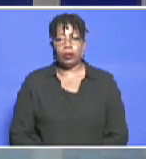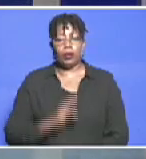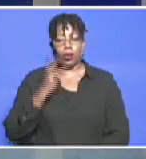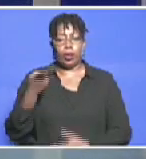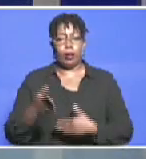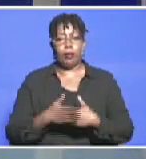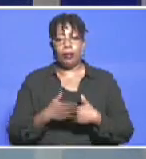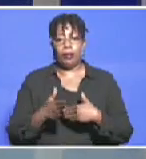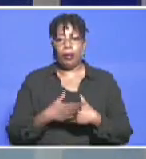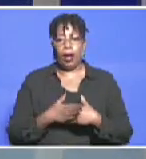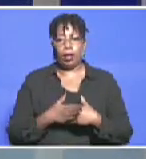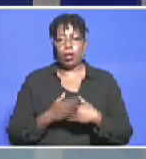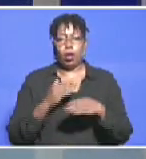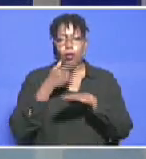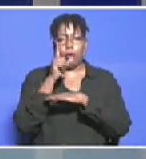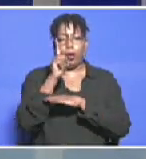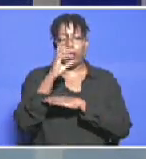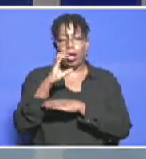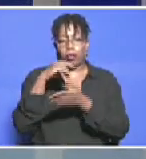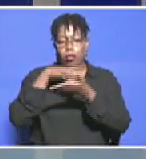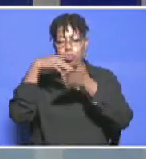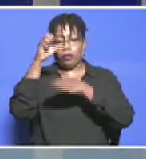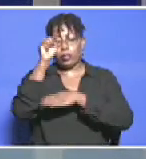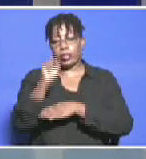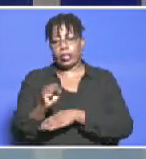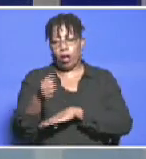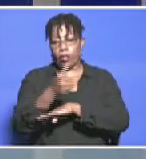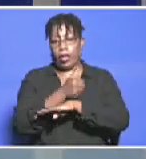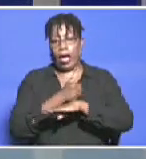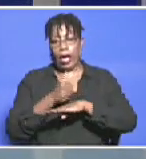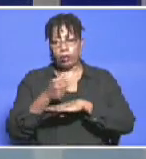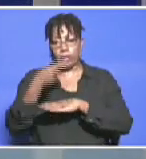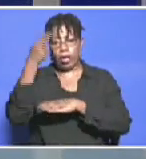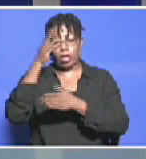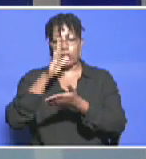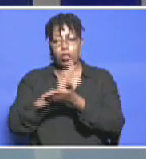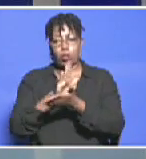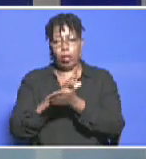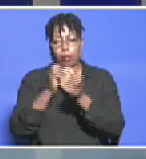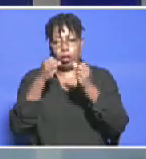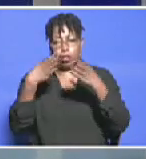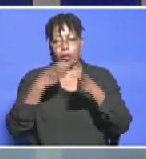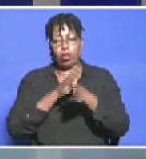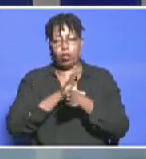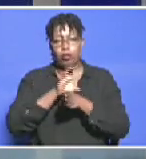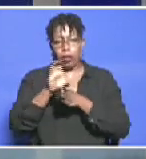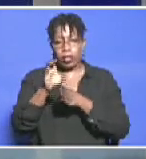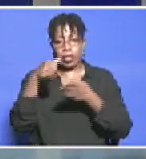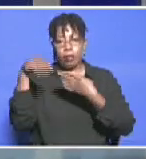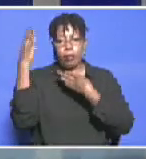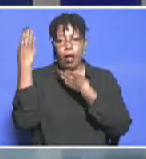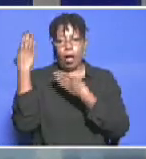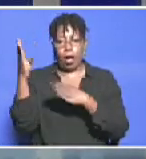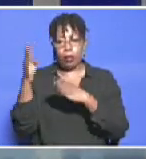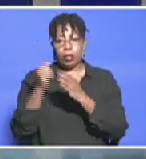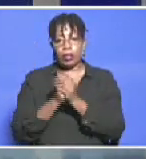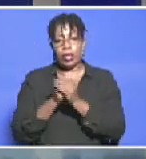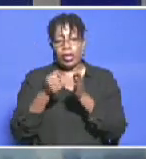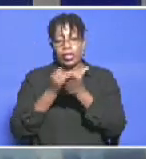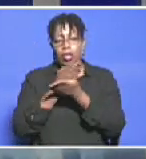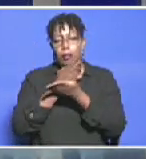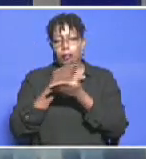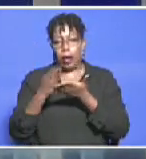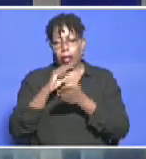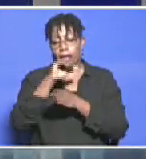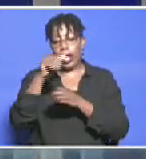Welcome back. Well, over 100 students from the South Andros High School being exposed to multiple careers in the Bahamas. The initiative is part of the school's annual